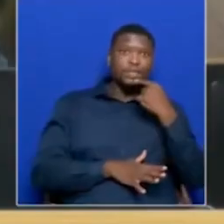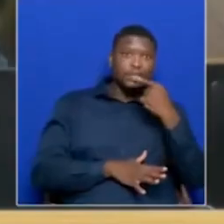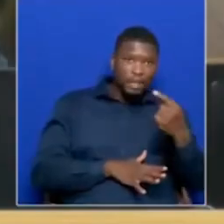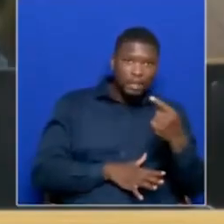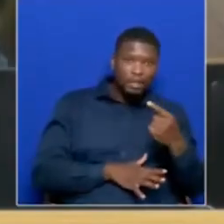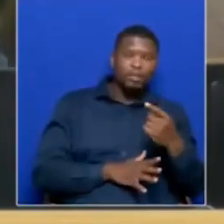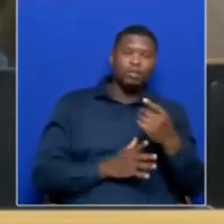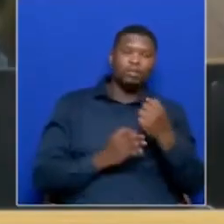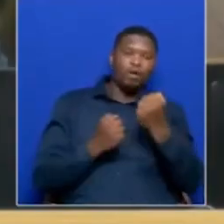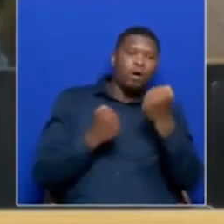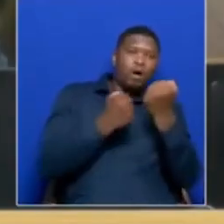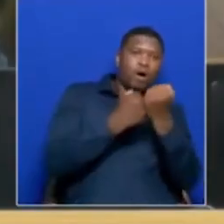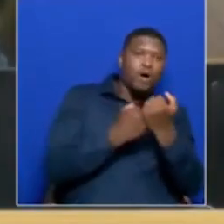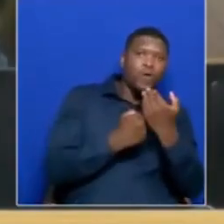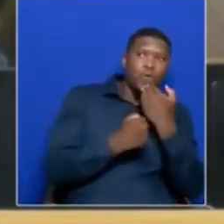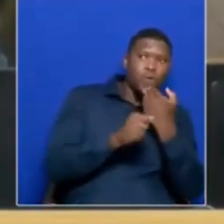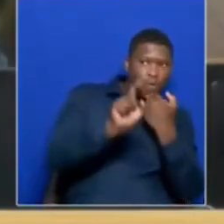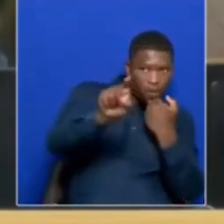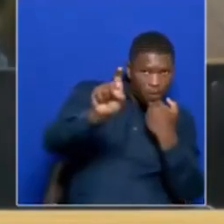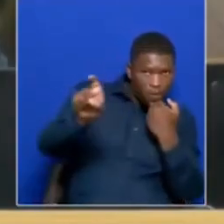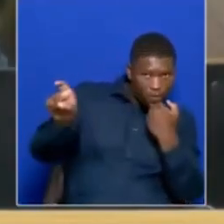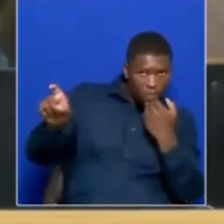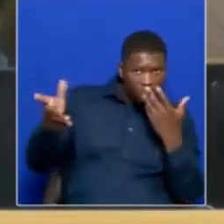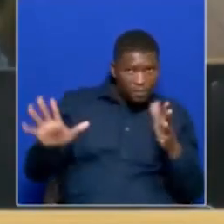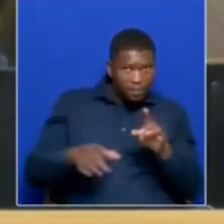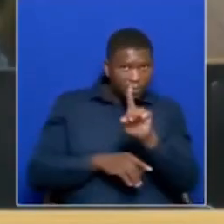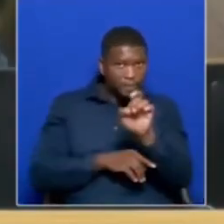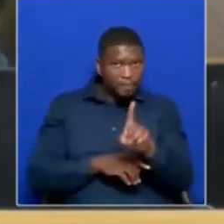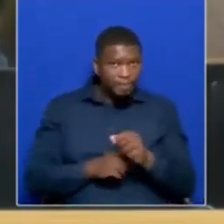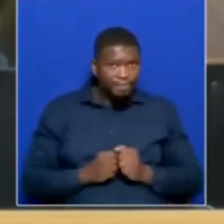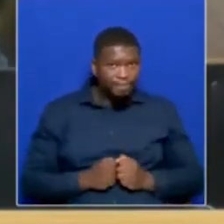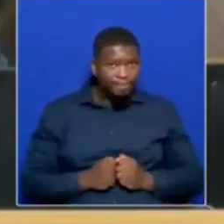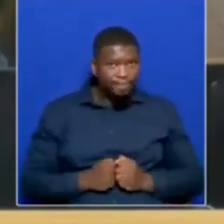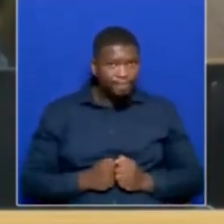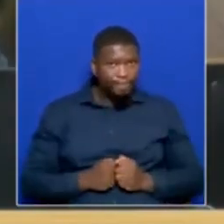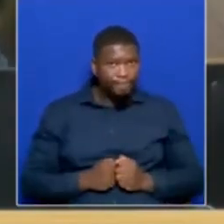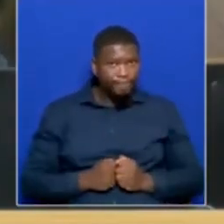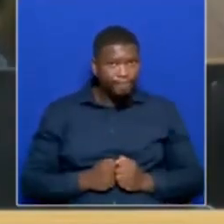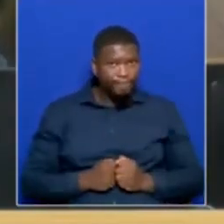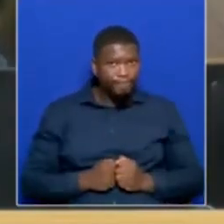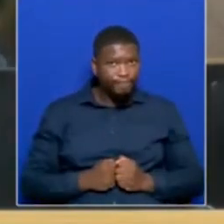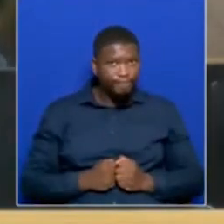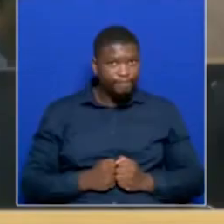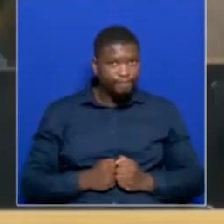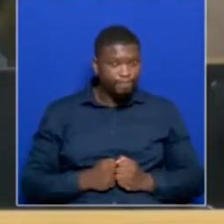killing were the people whose names you gave to the minister?